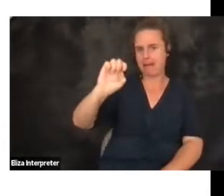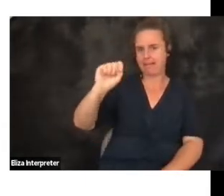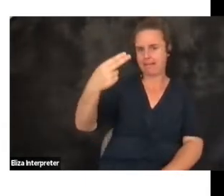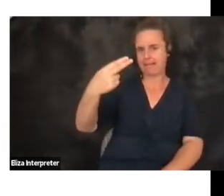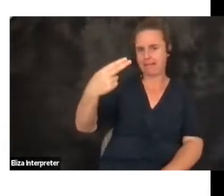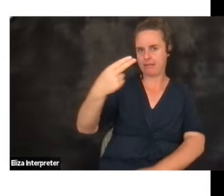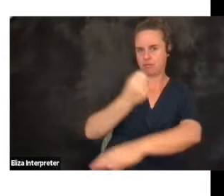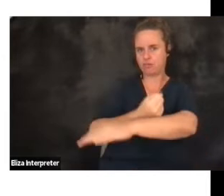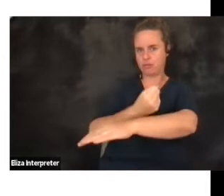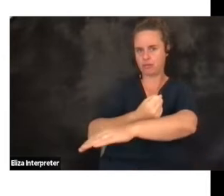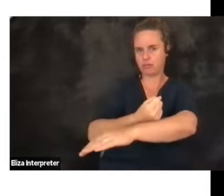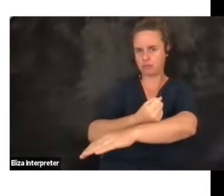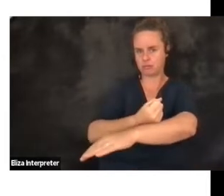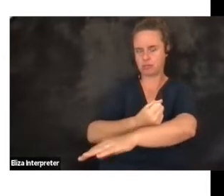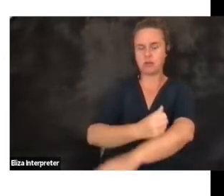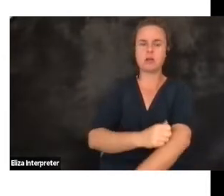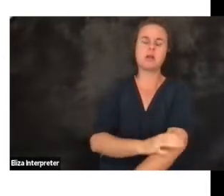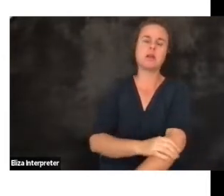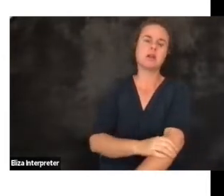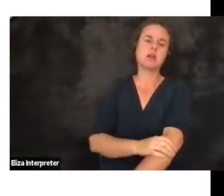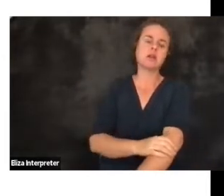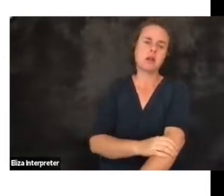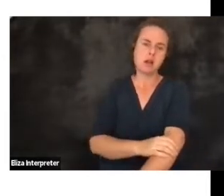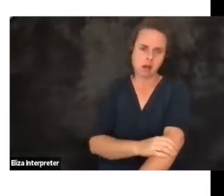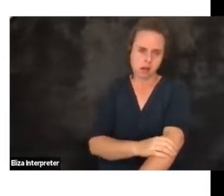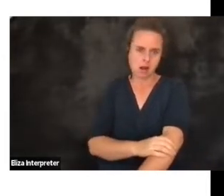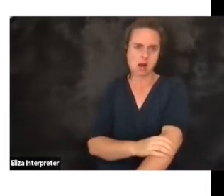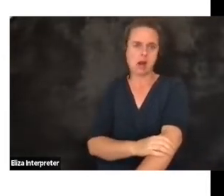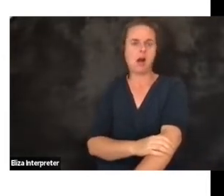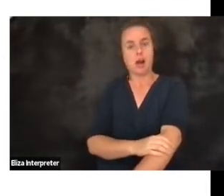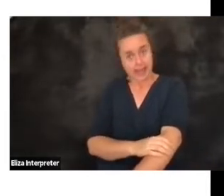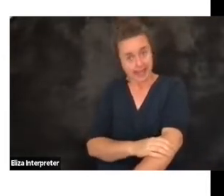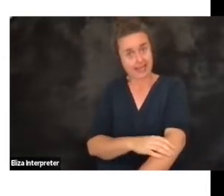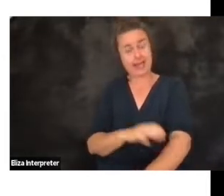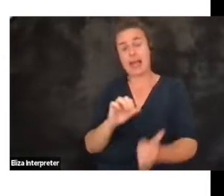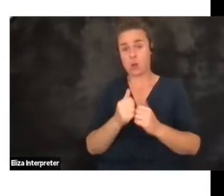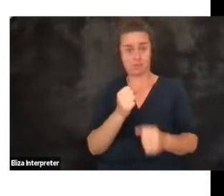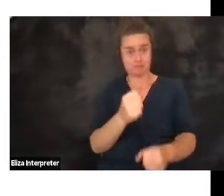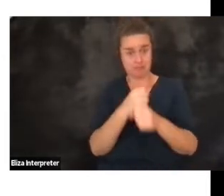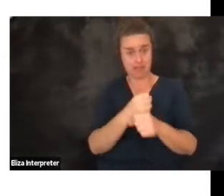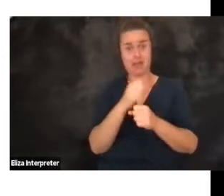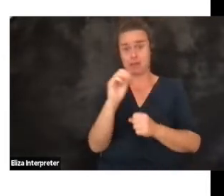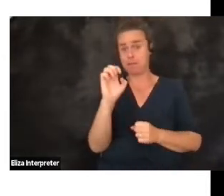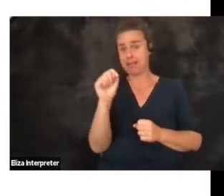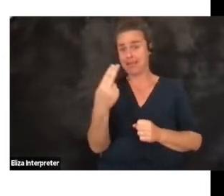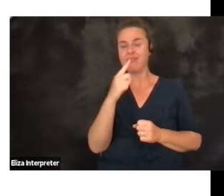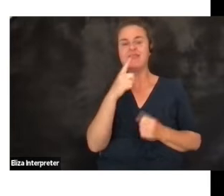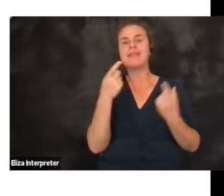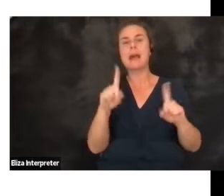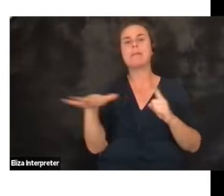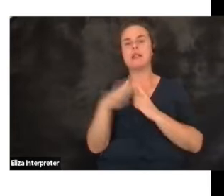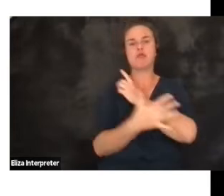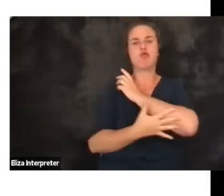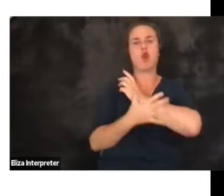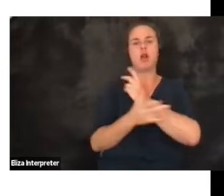as well, that a lot of the making of methamphetamine occurred in rural places because it was